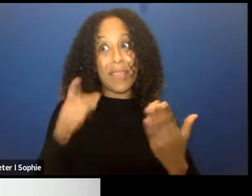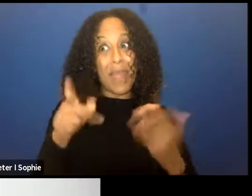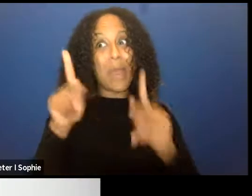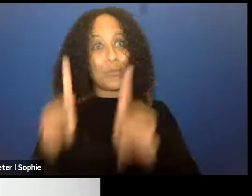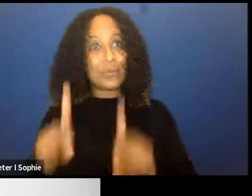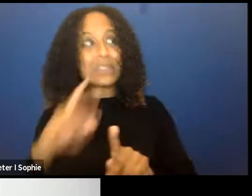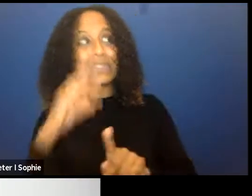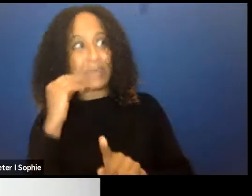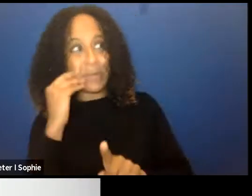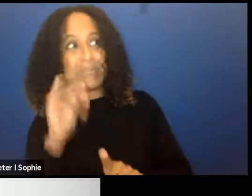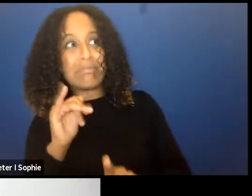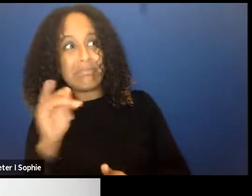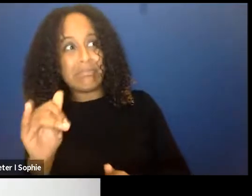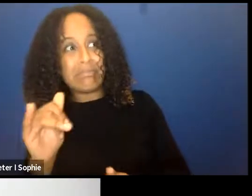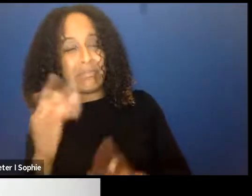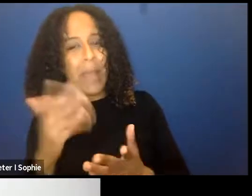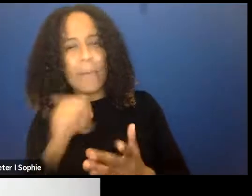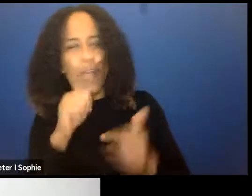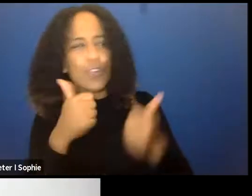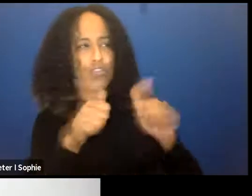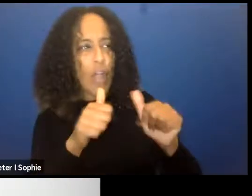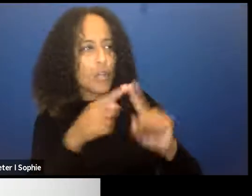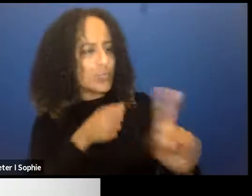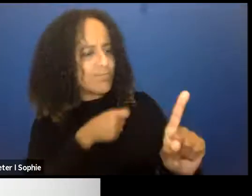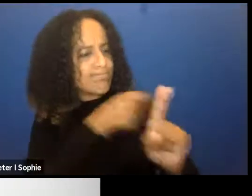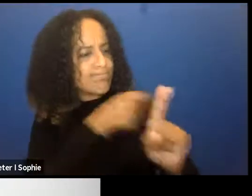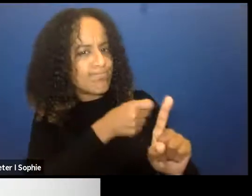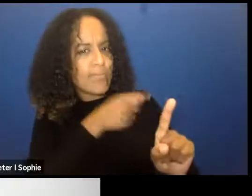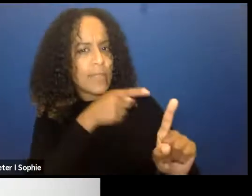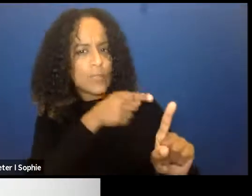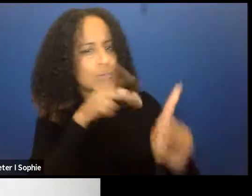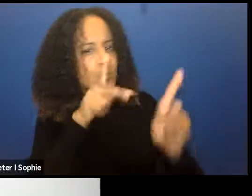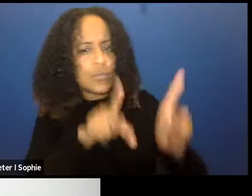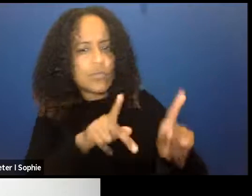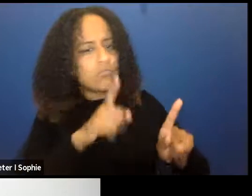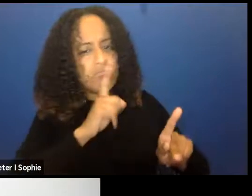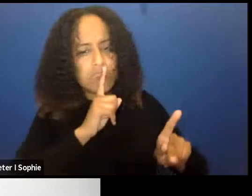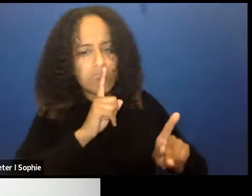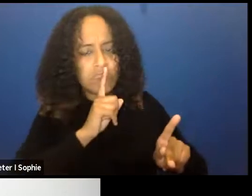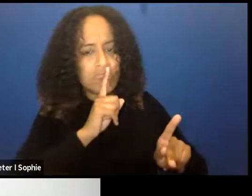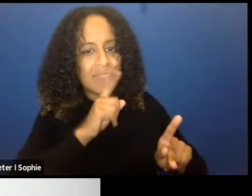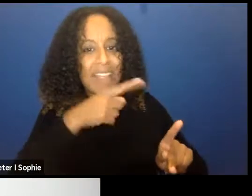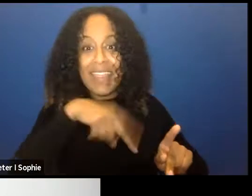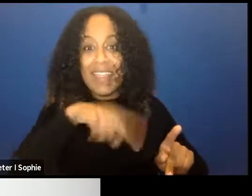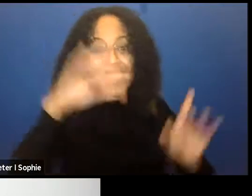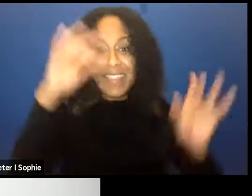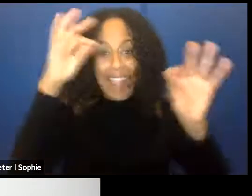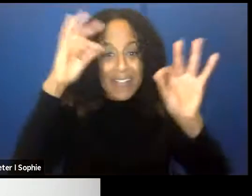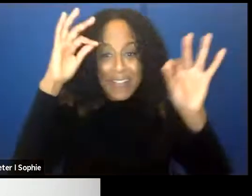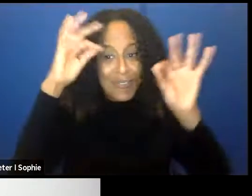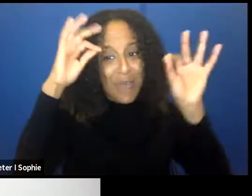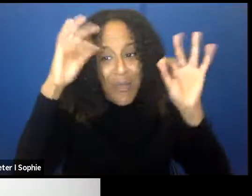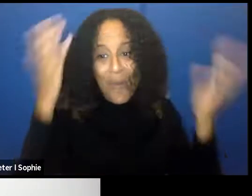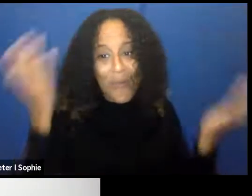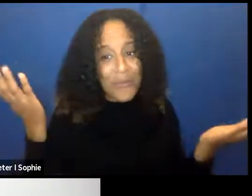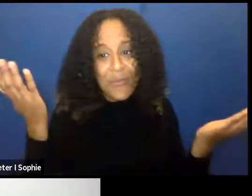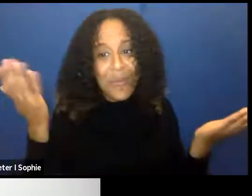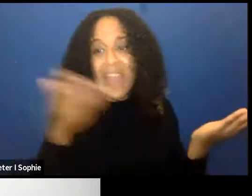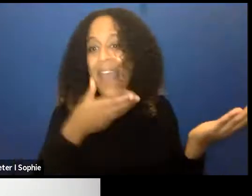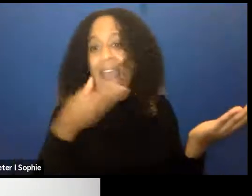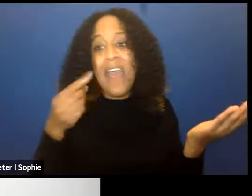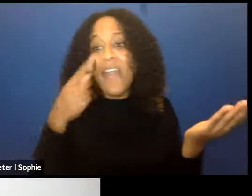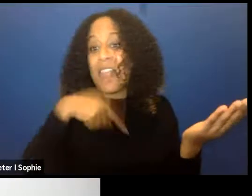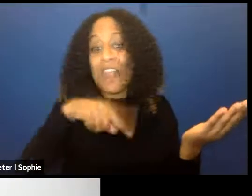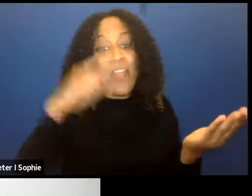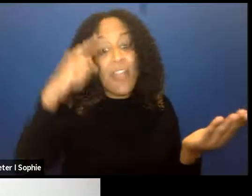well. And it wasn't that I was trying to attack that person or anything like that. They didn't know, and they thought